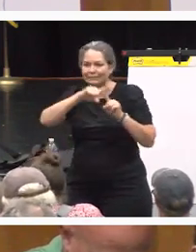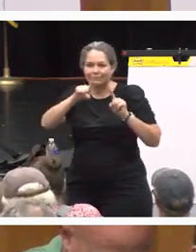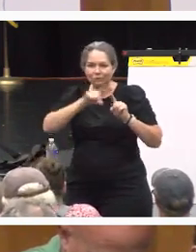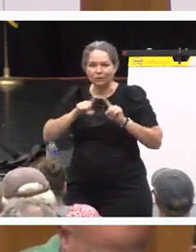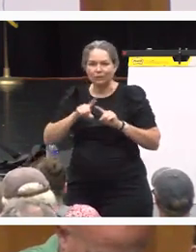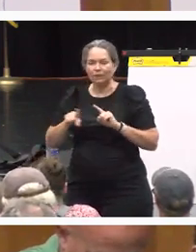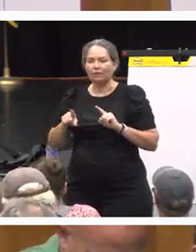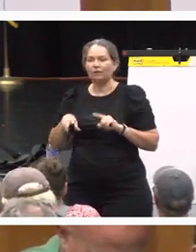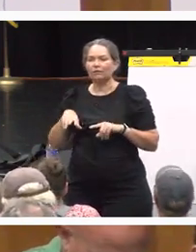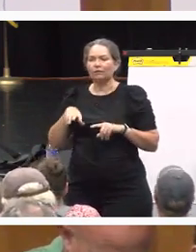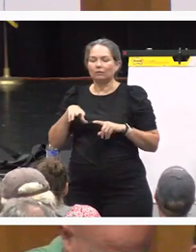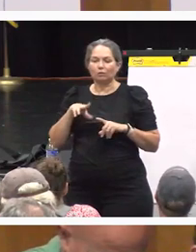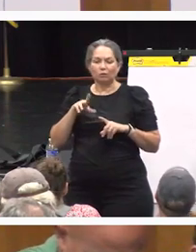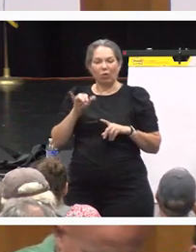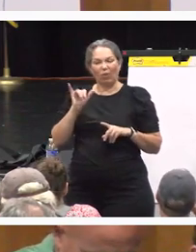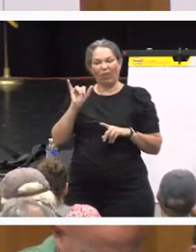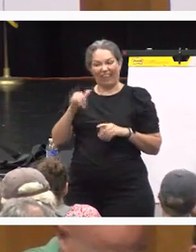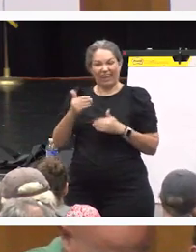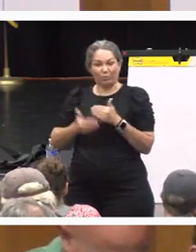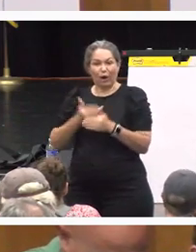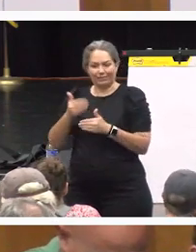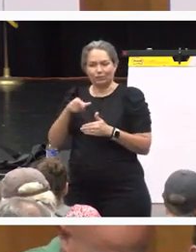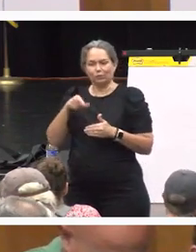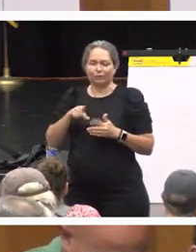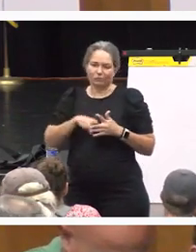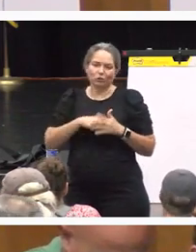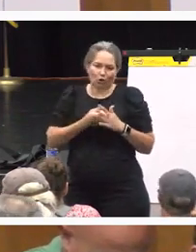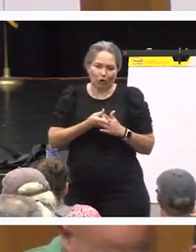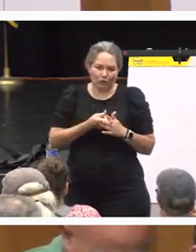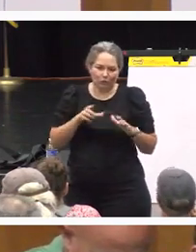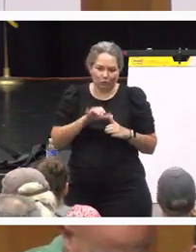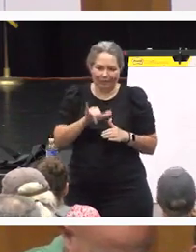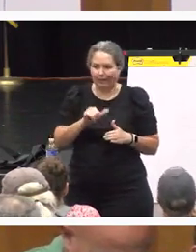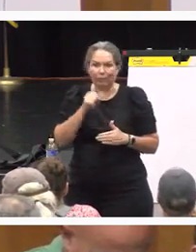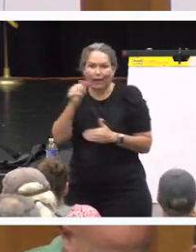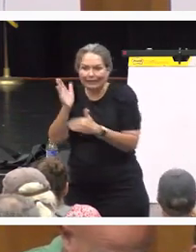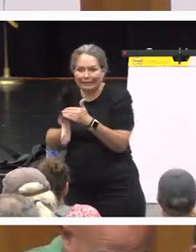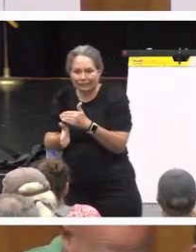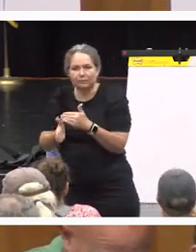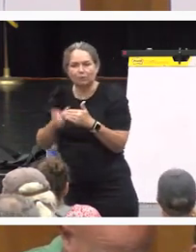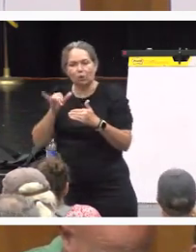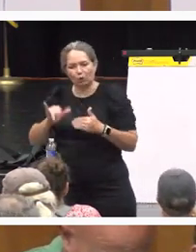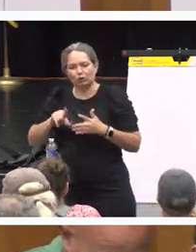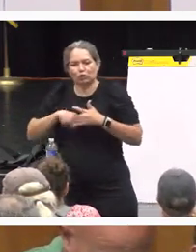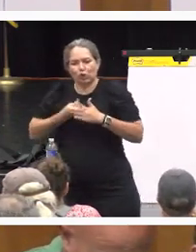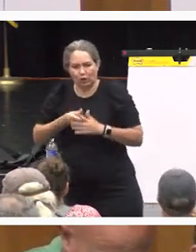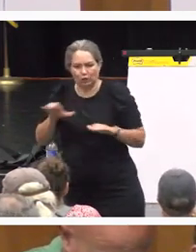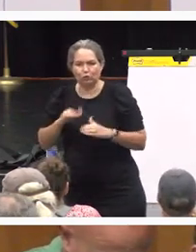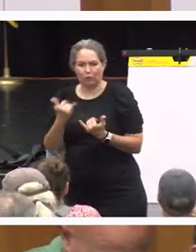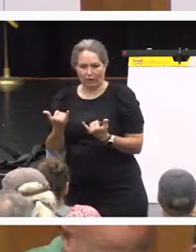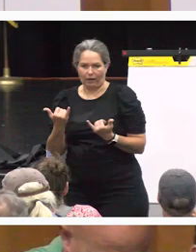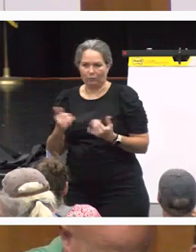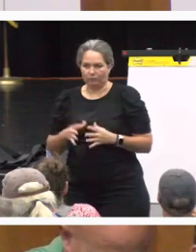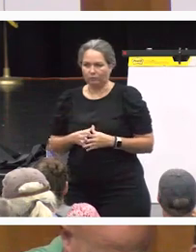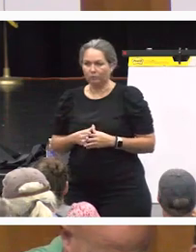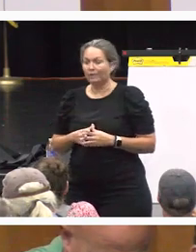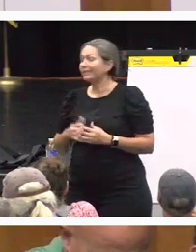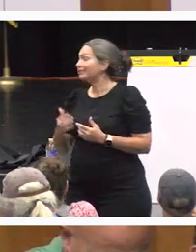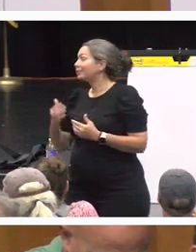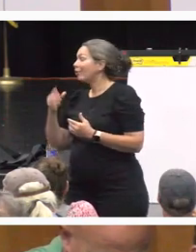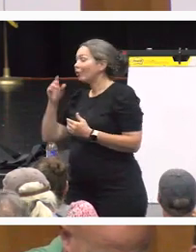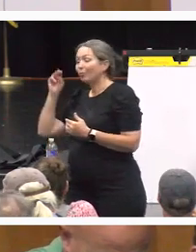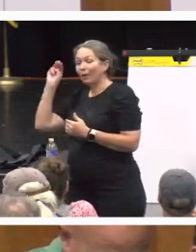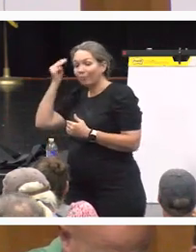the community over time. So this process is the beginning of that, not the end. So Montpelier Alive,